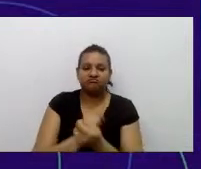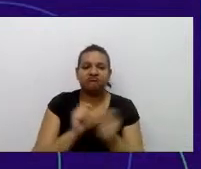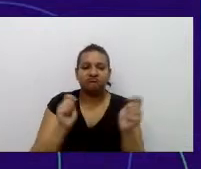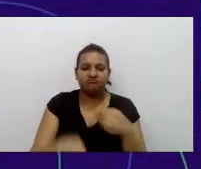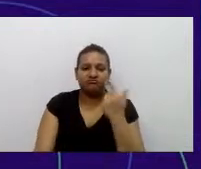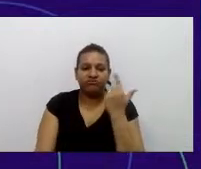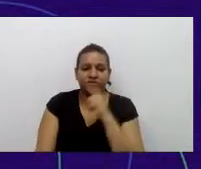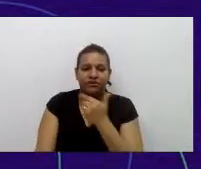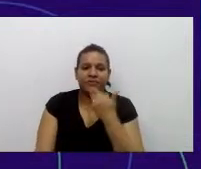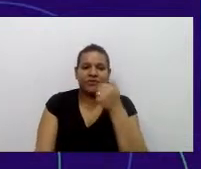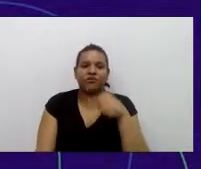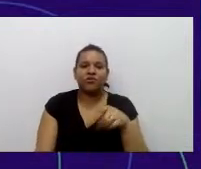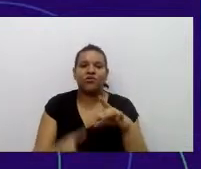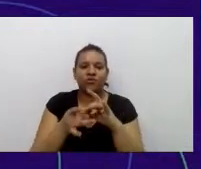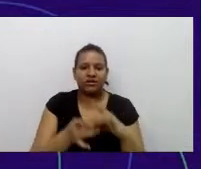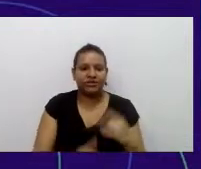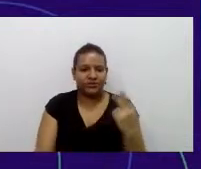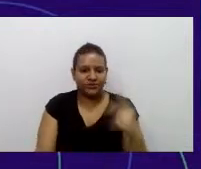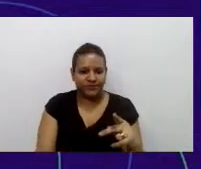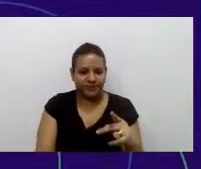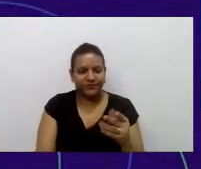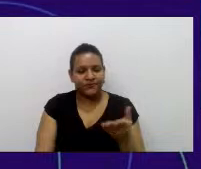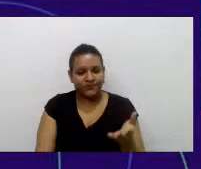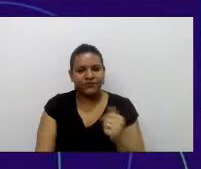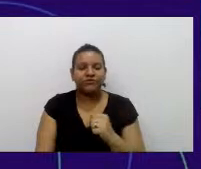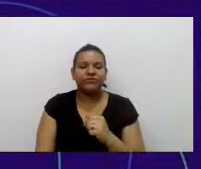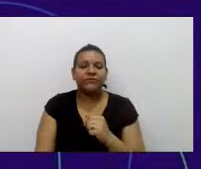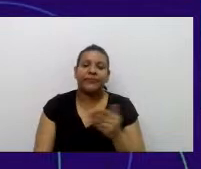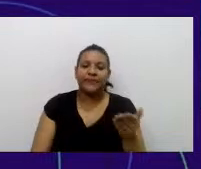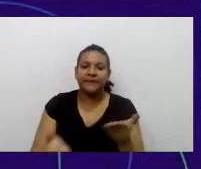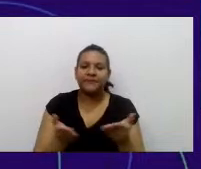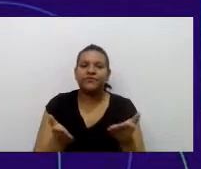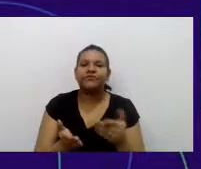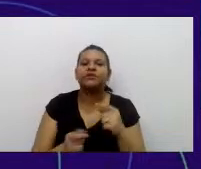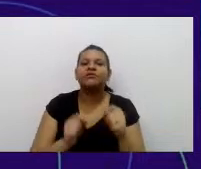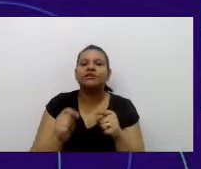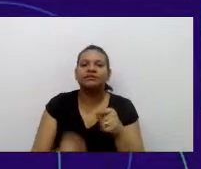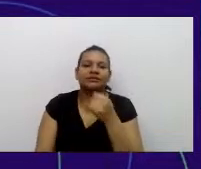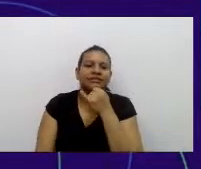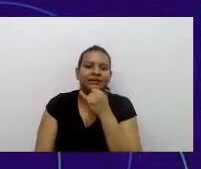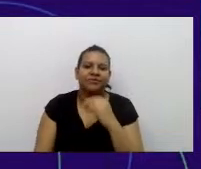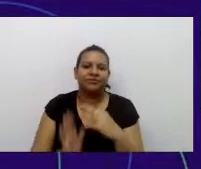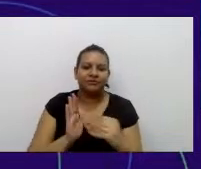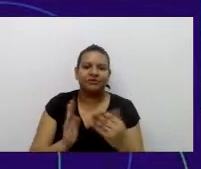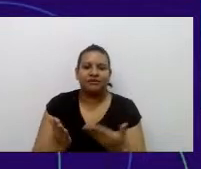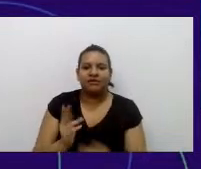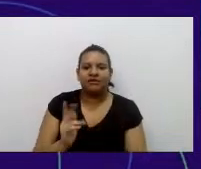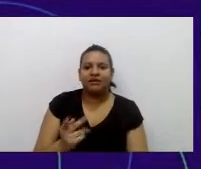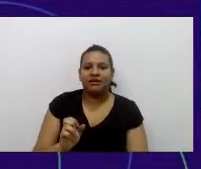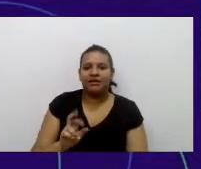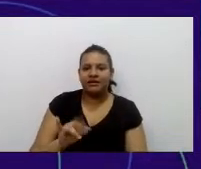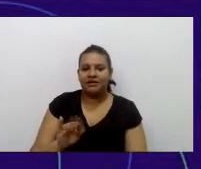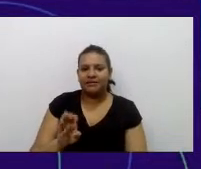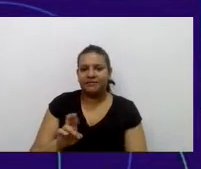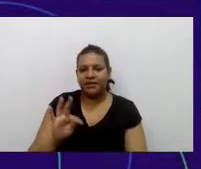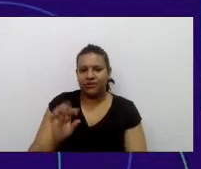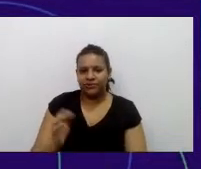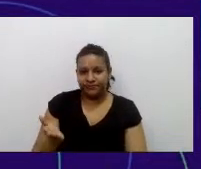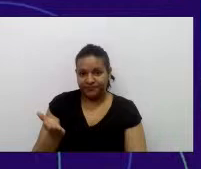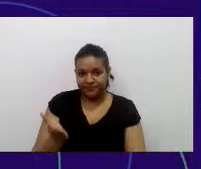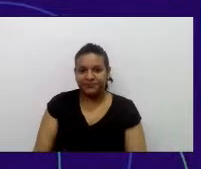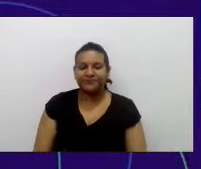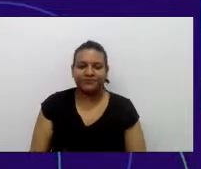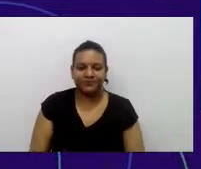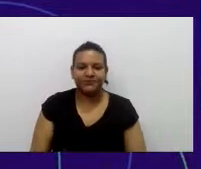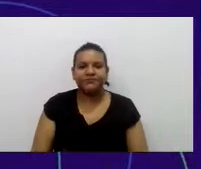Right, and then we've got some examples from Heriberto, right? Right, and yeah, this is once you're familiar